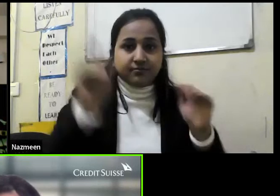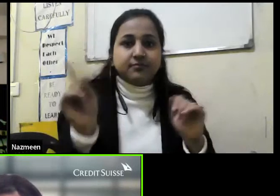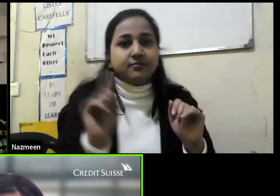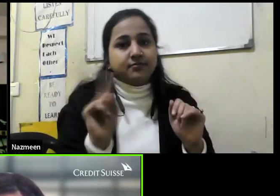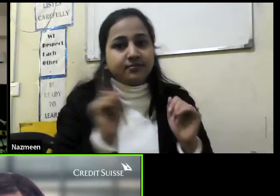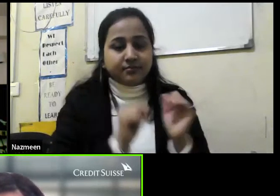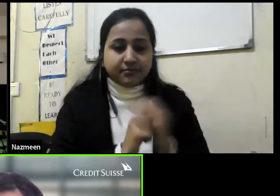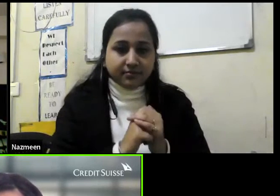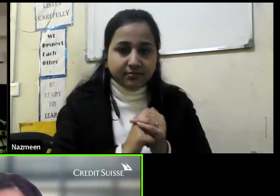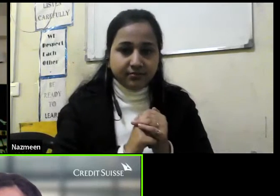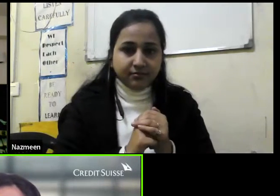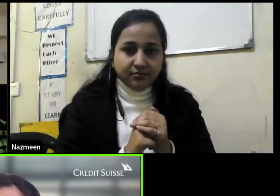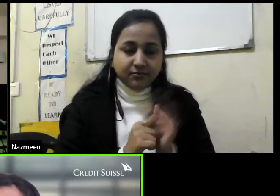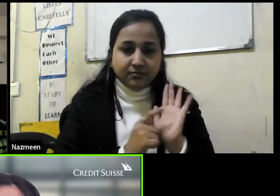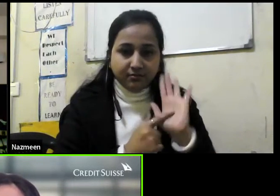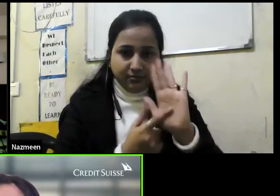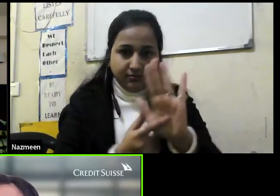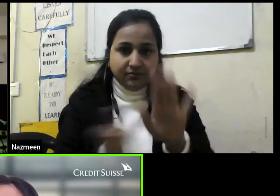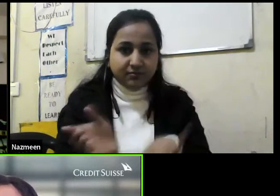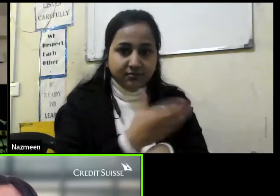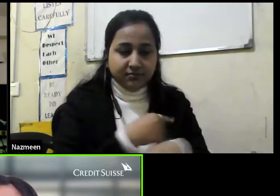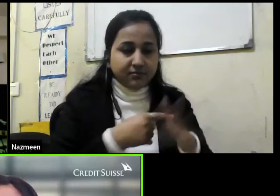what was even mentioned earlier,